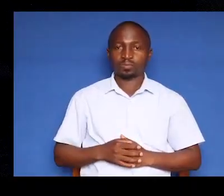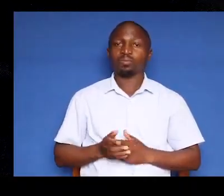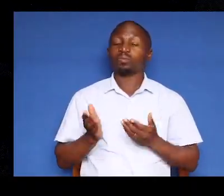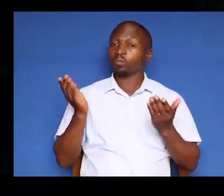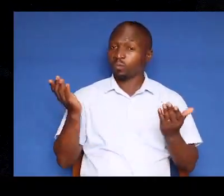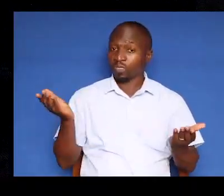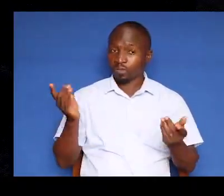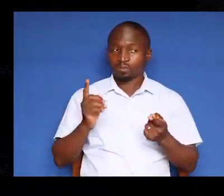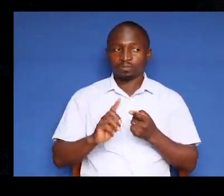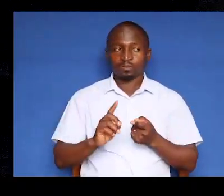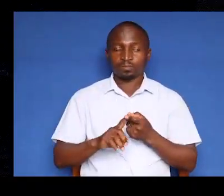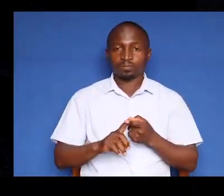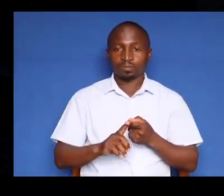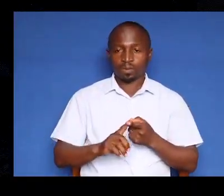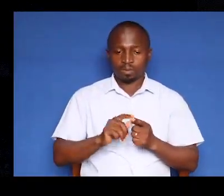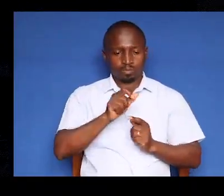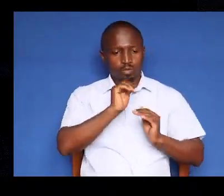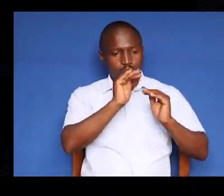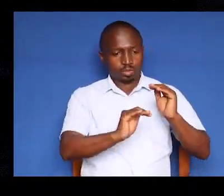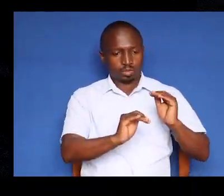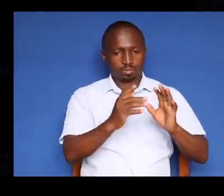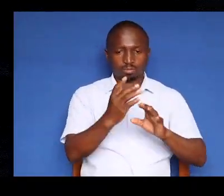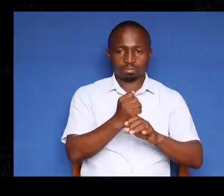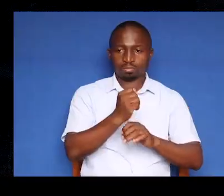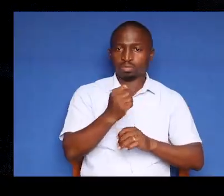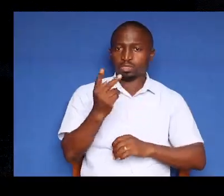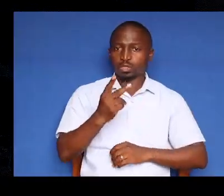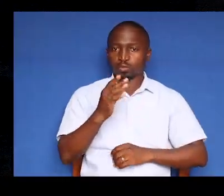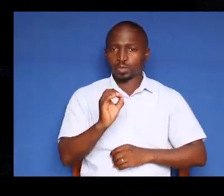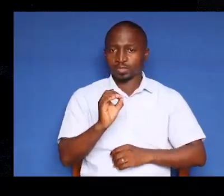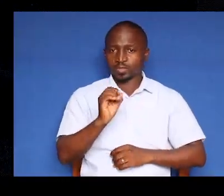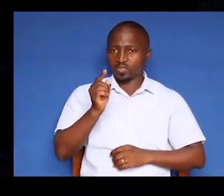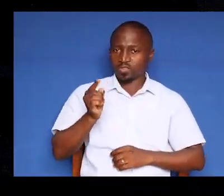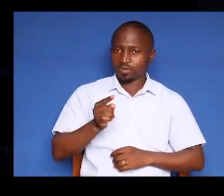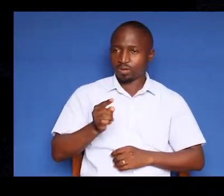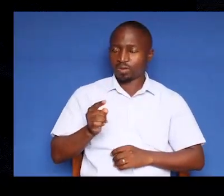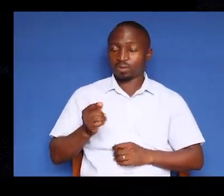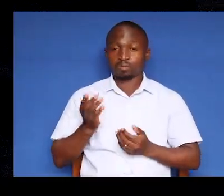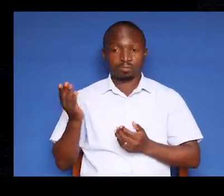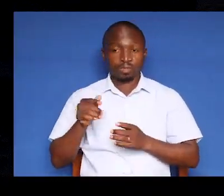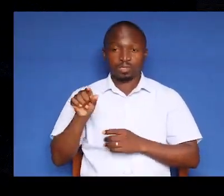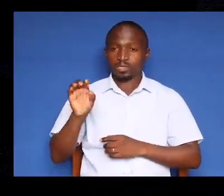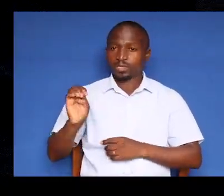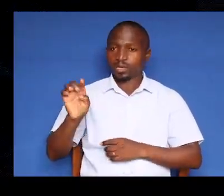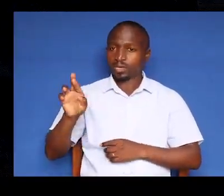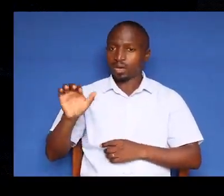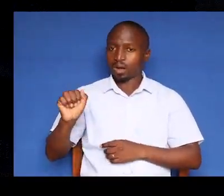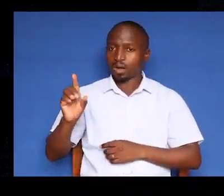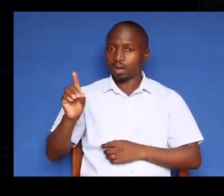The lowest income was 20,000. This is Gerard.